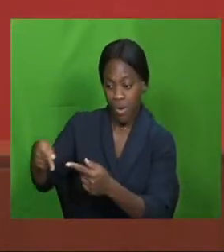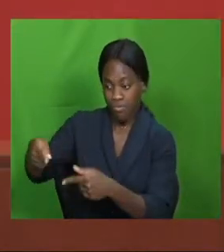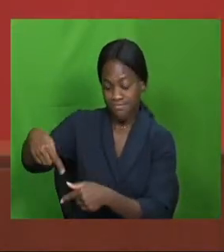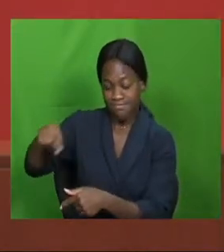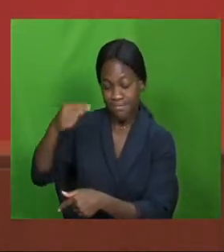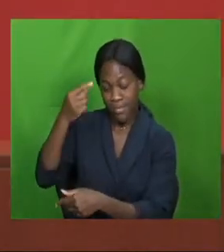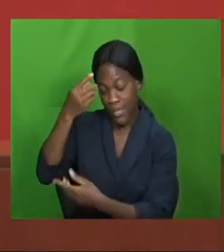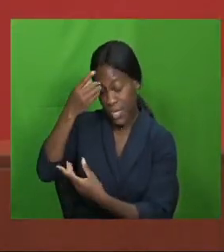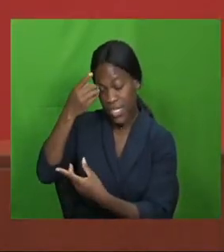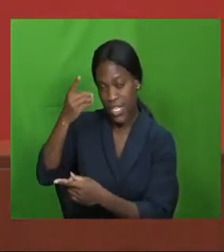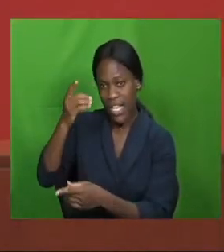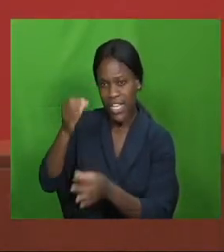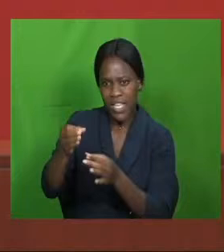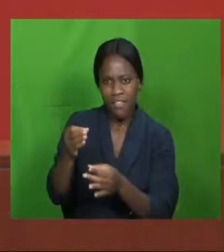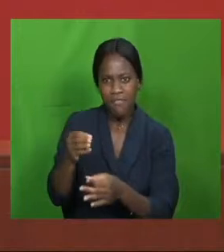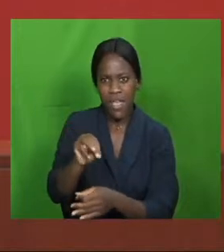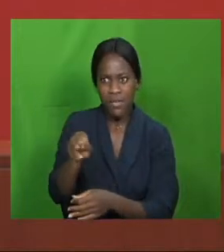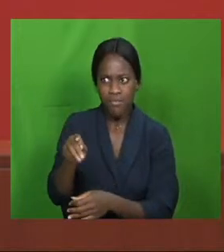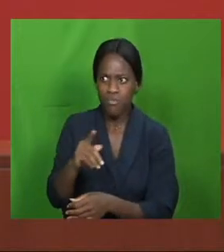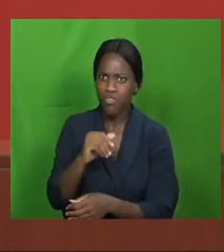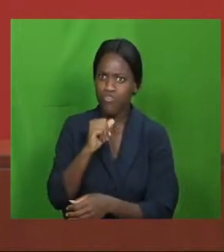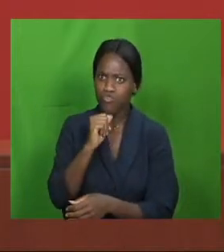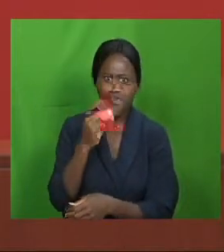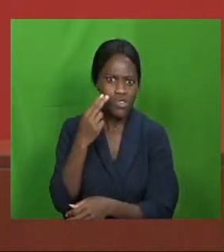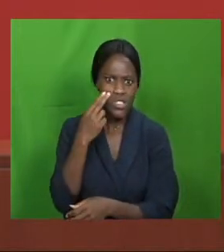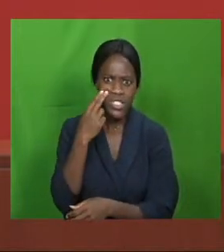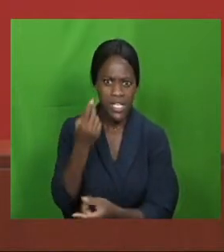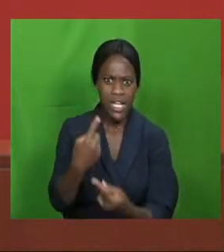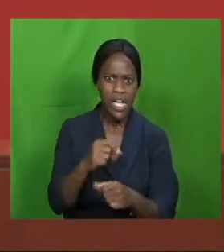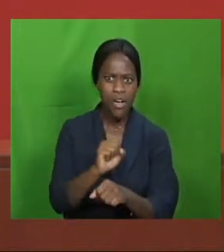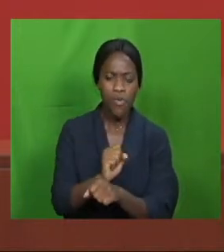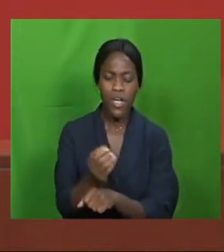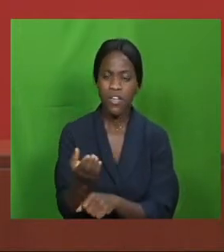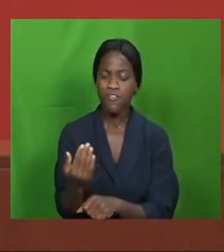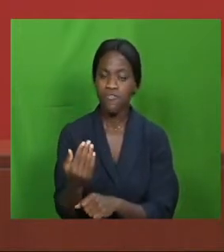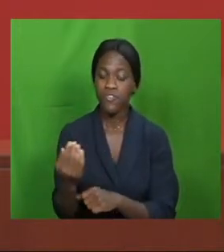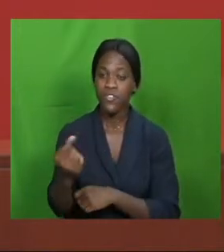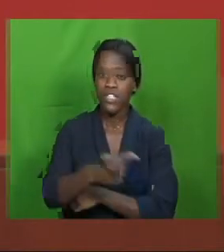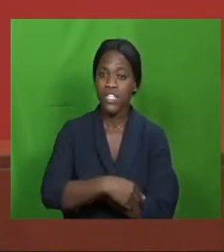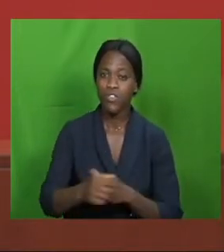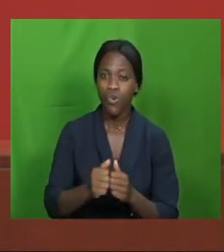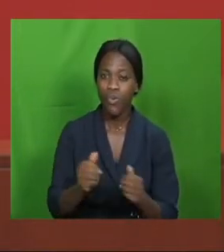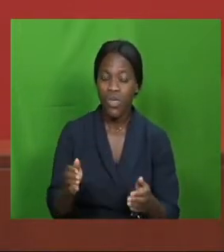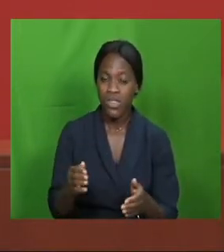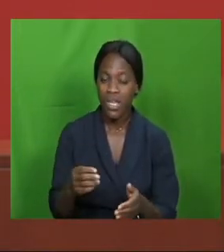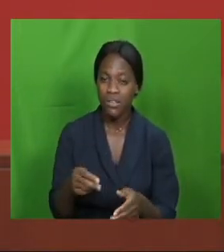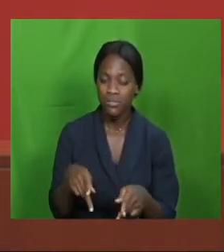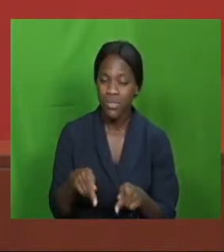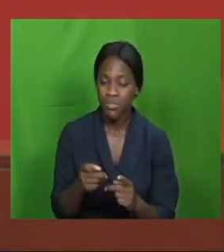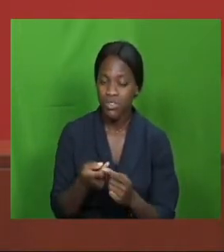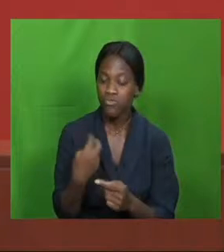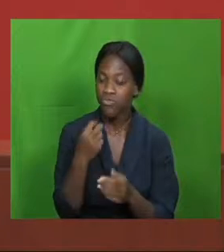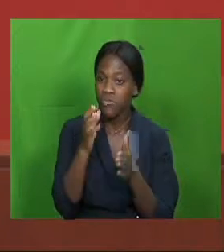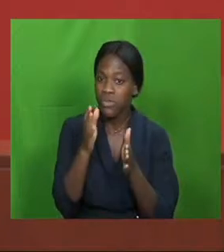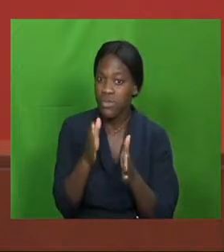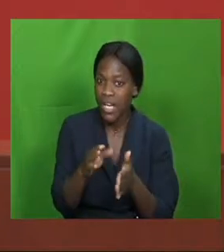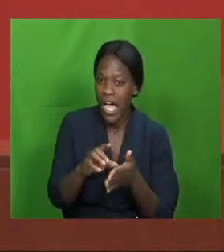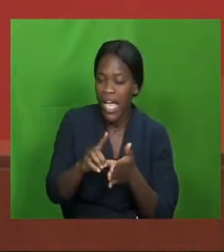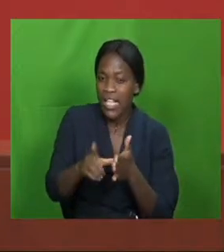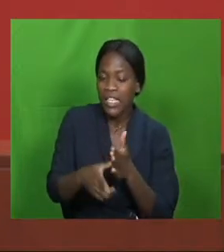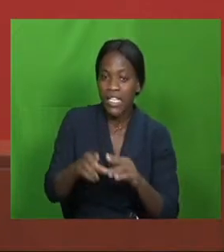been absent from Parliament for 15 sitting days without the permission of the Speaker, the seat of that member is